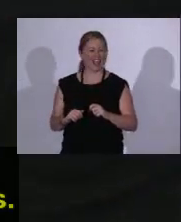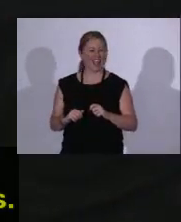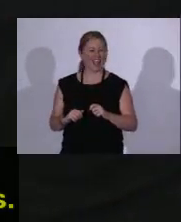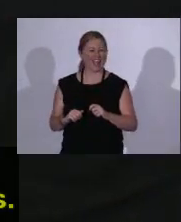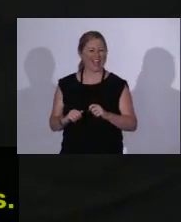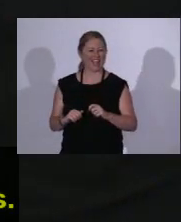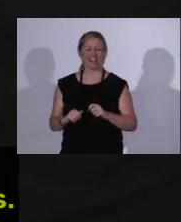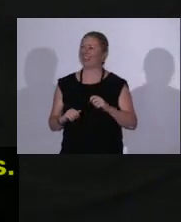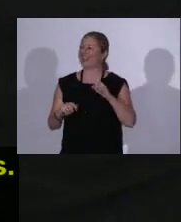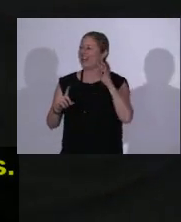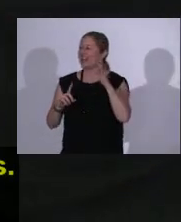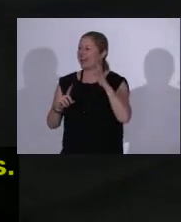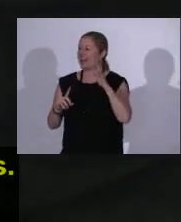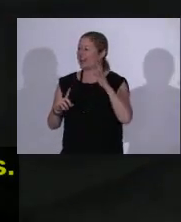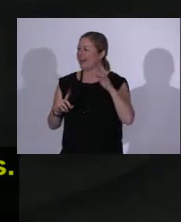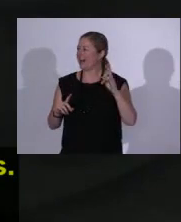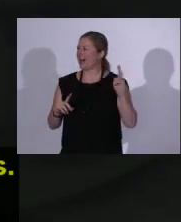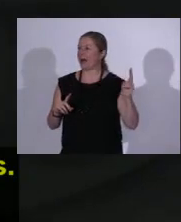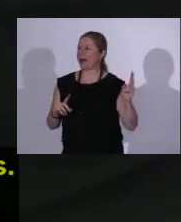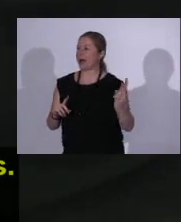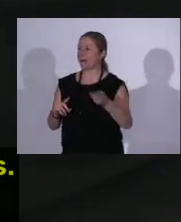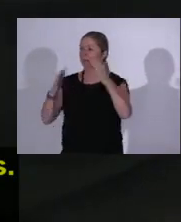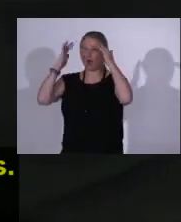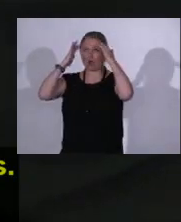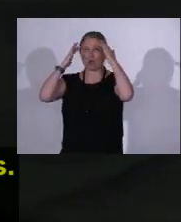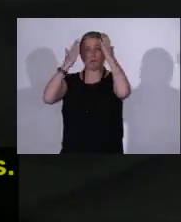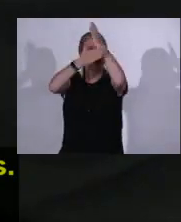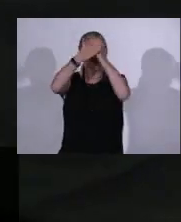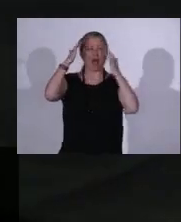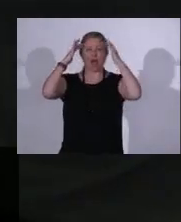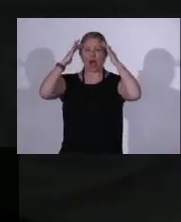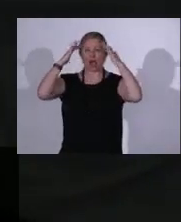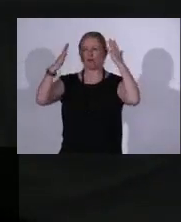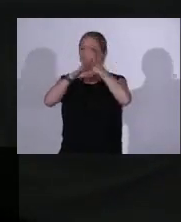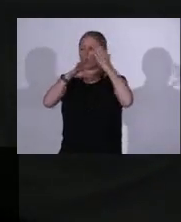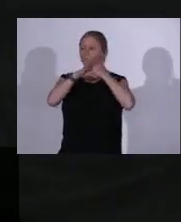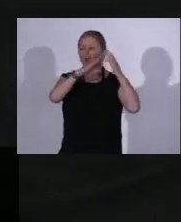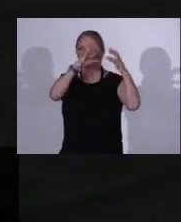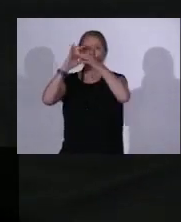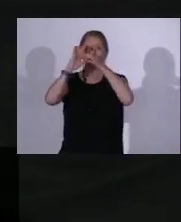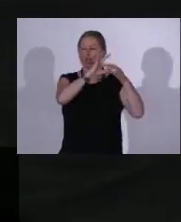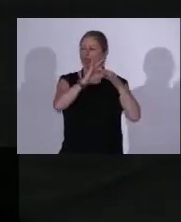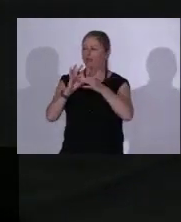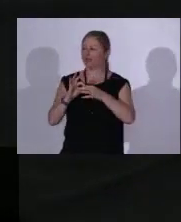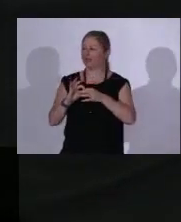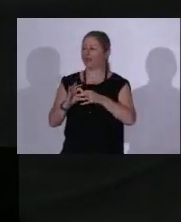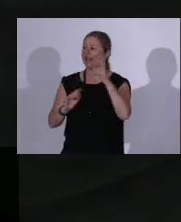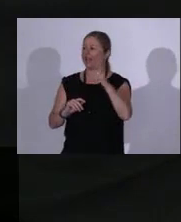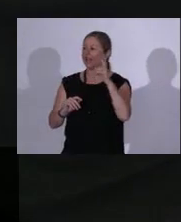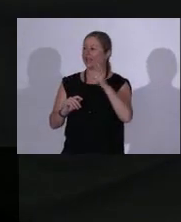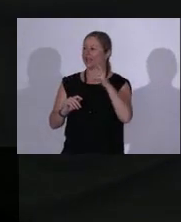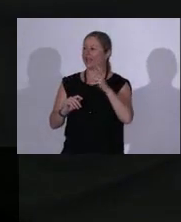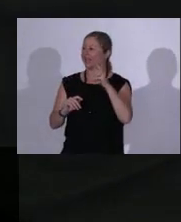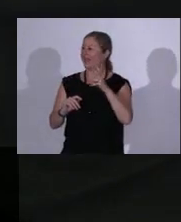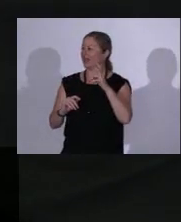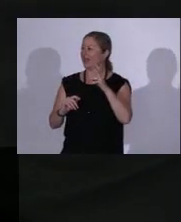Now the key here is to get both sides of your brain talking to each other and not to get finger guns. Let's try that one more time. We'll see if we can